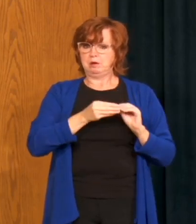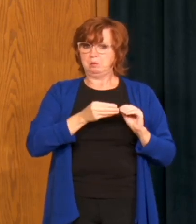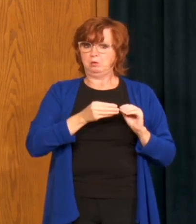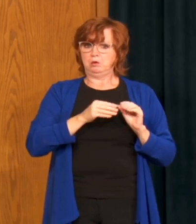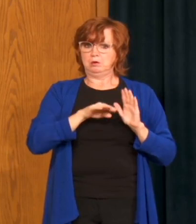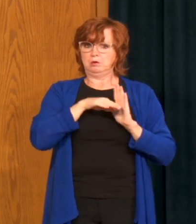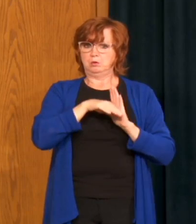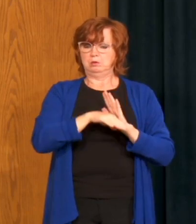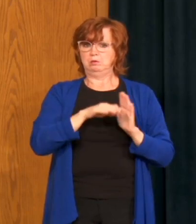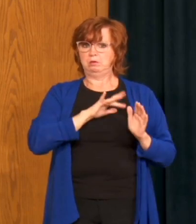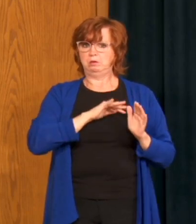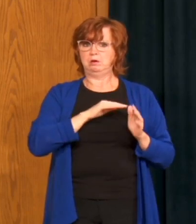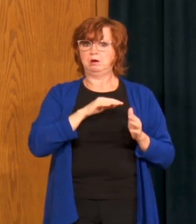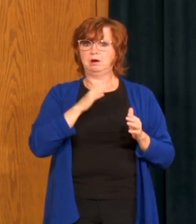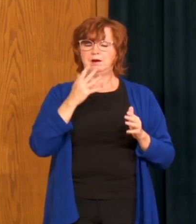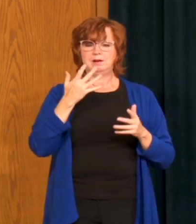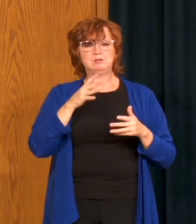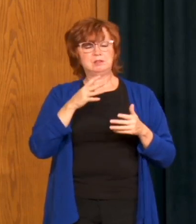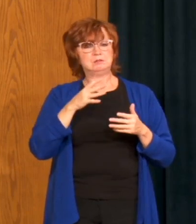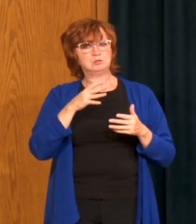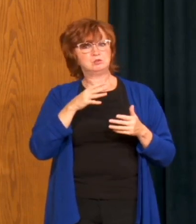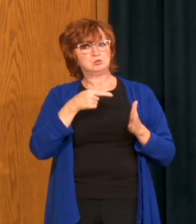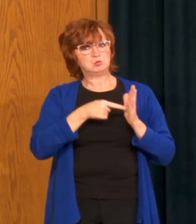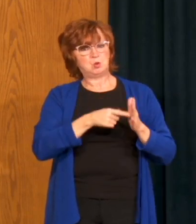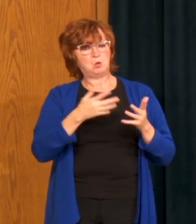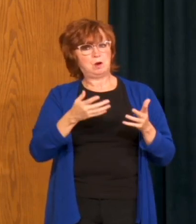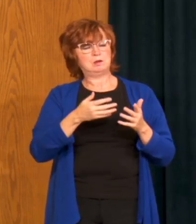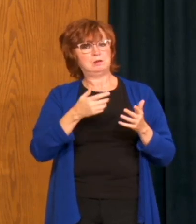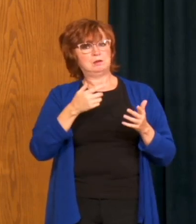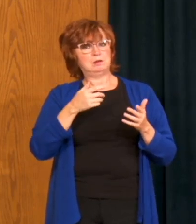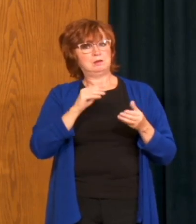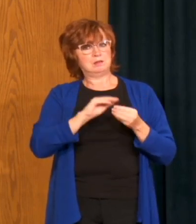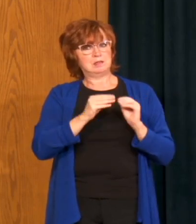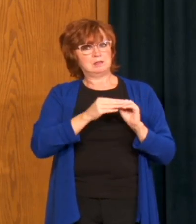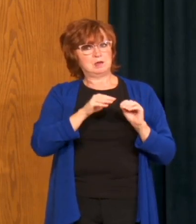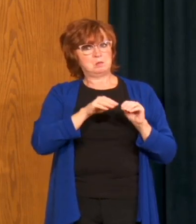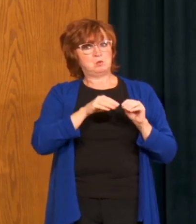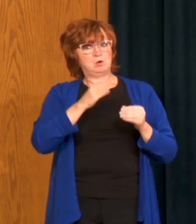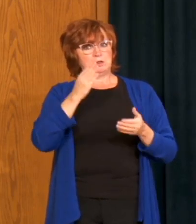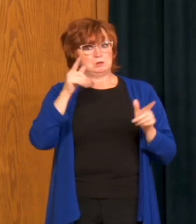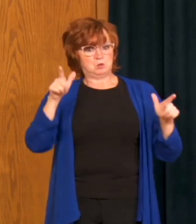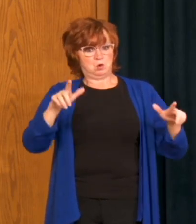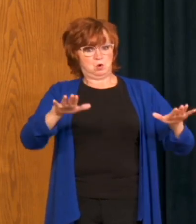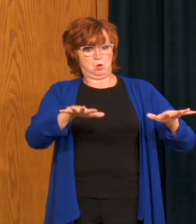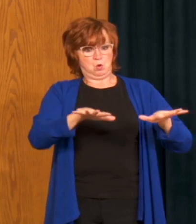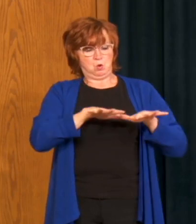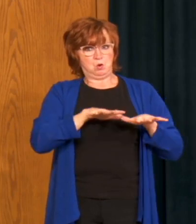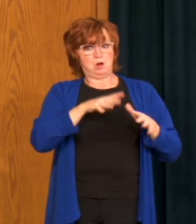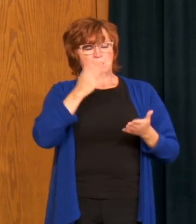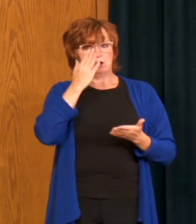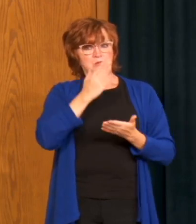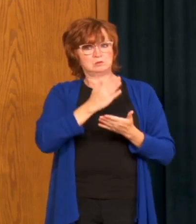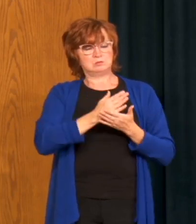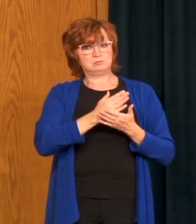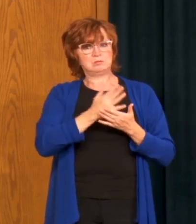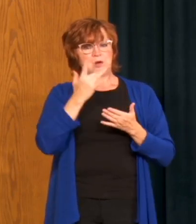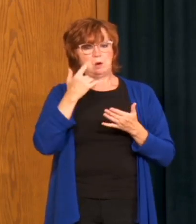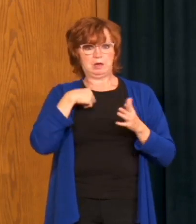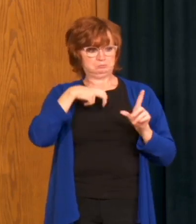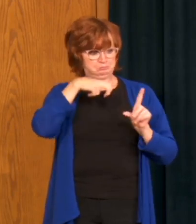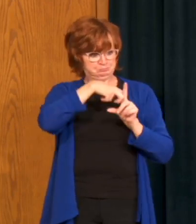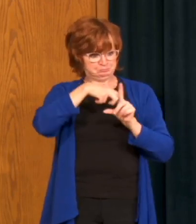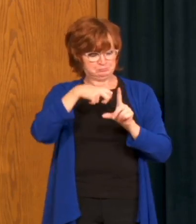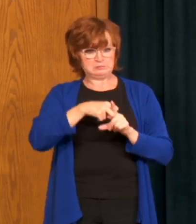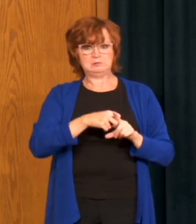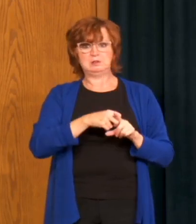we all of us need to be aware of when to seek testing, to stay at home when we're unwell, and similarly